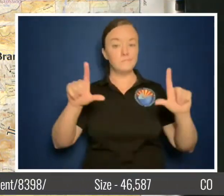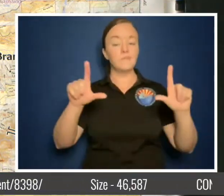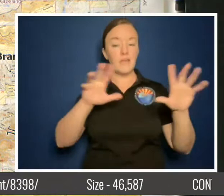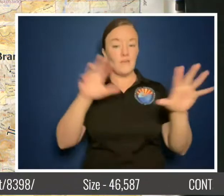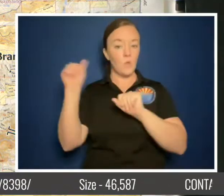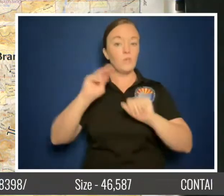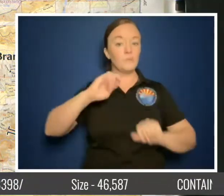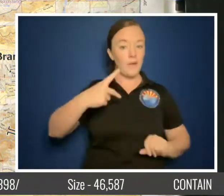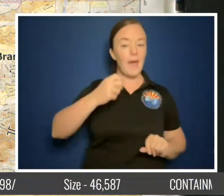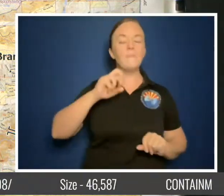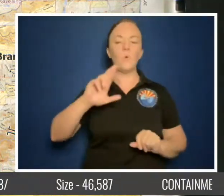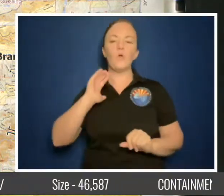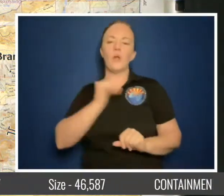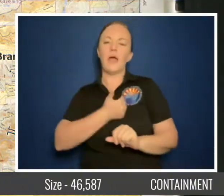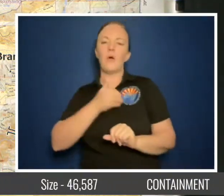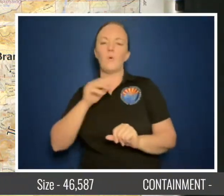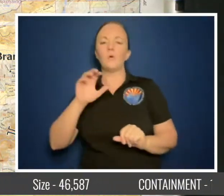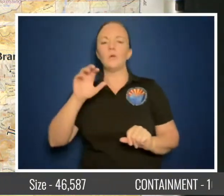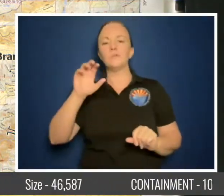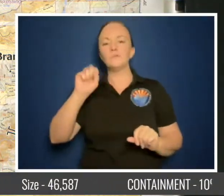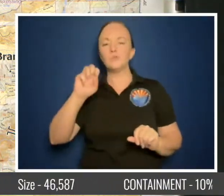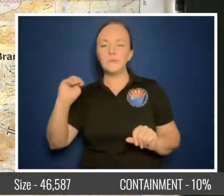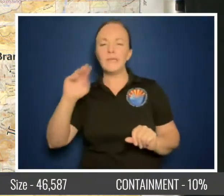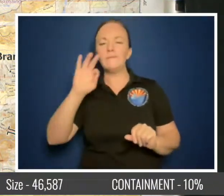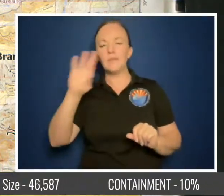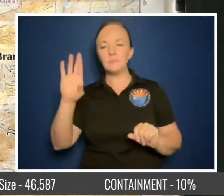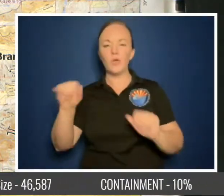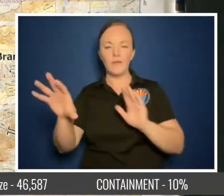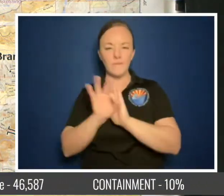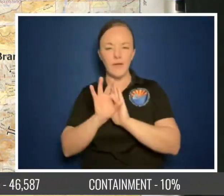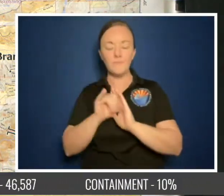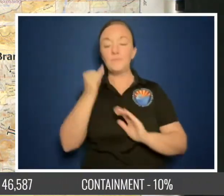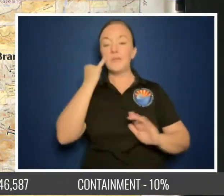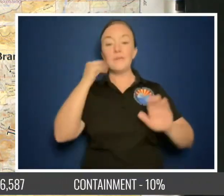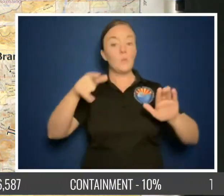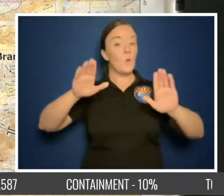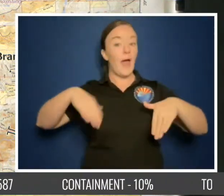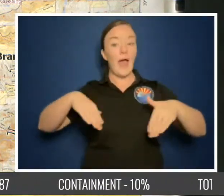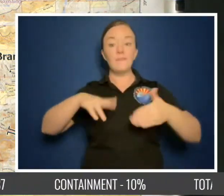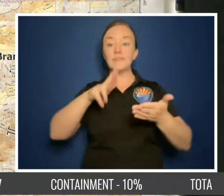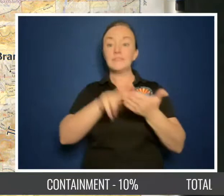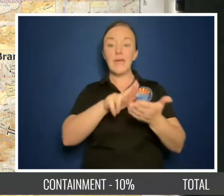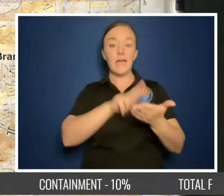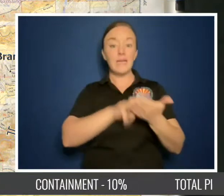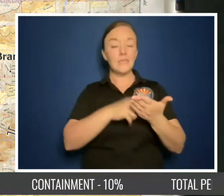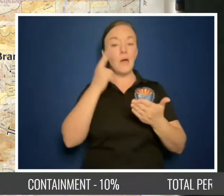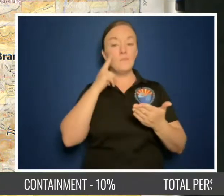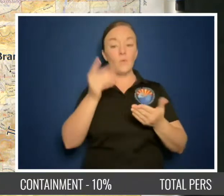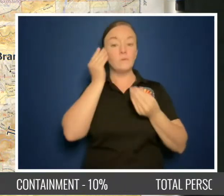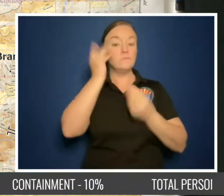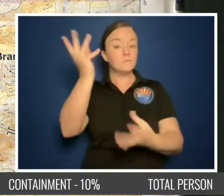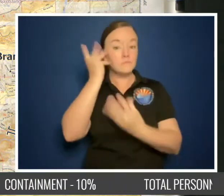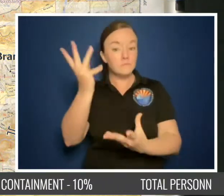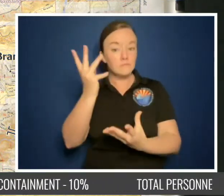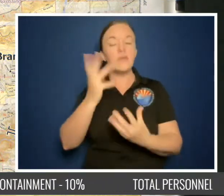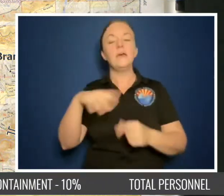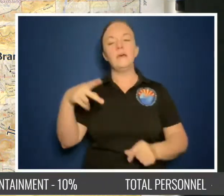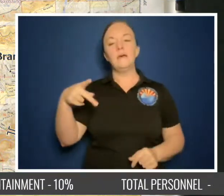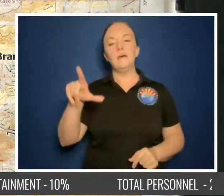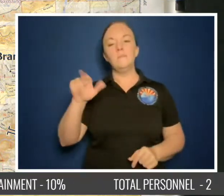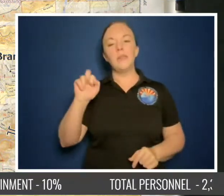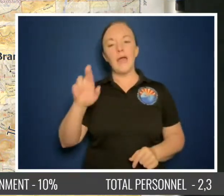Also, if you have not signed up for notifications, just in case you haven't, please sign up for Placer Alert. That can also be found at